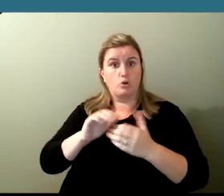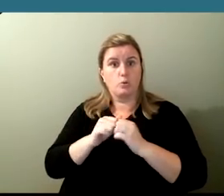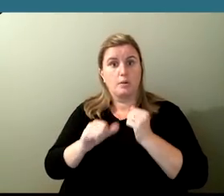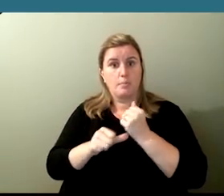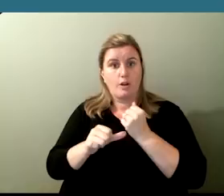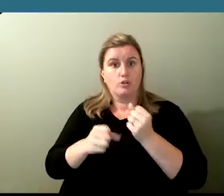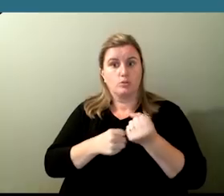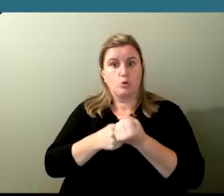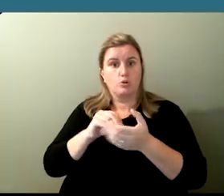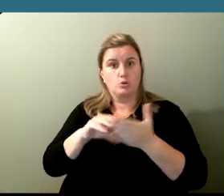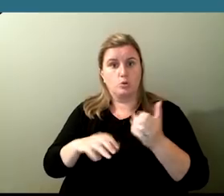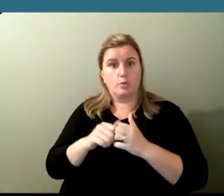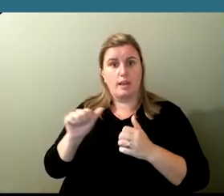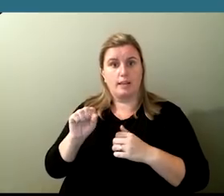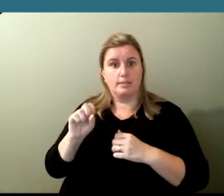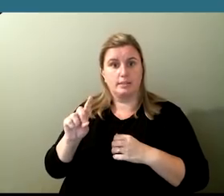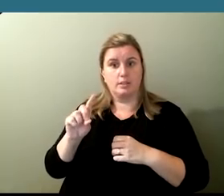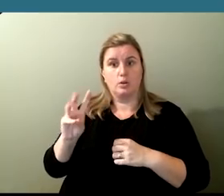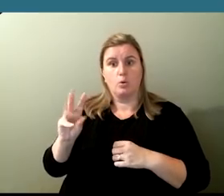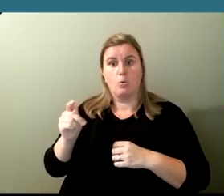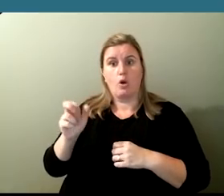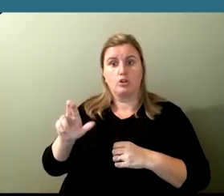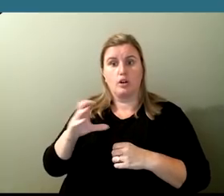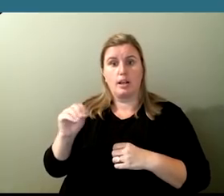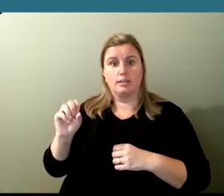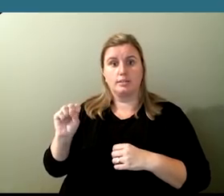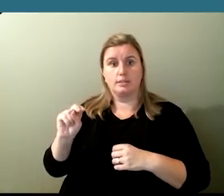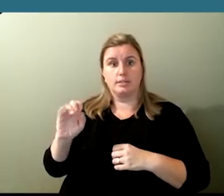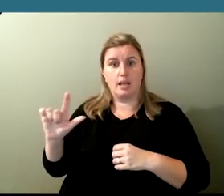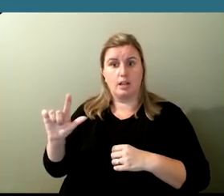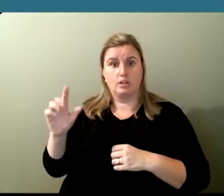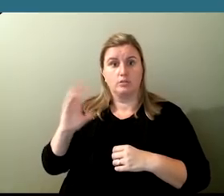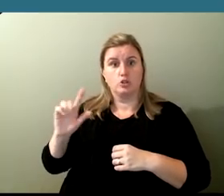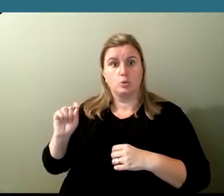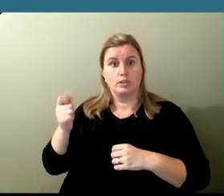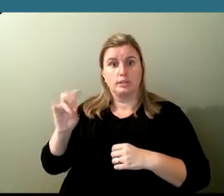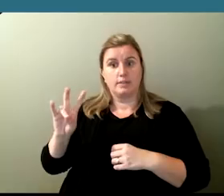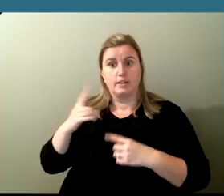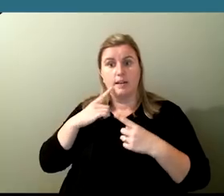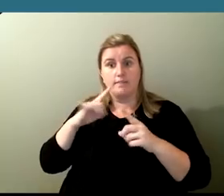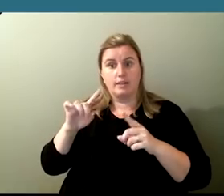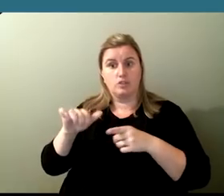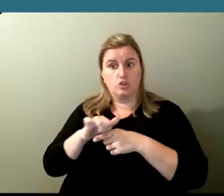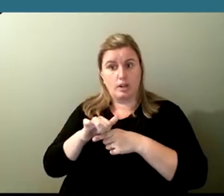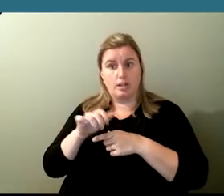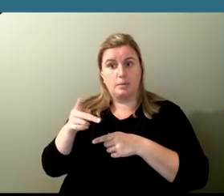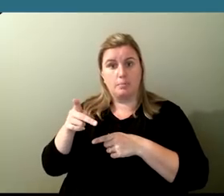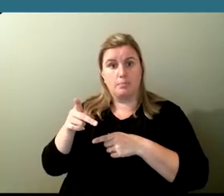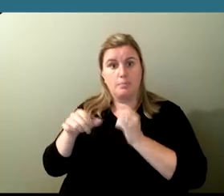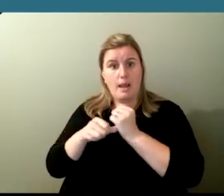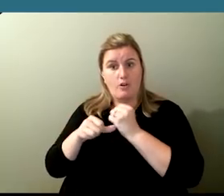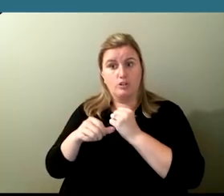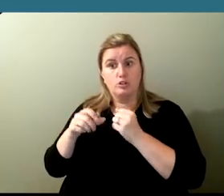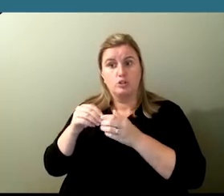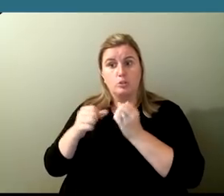supporting students with ASD. So for instance, Walker and Snell in 2017 effectively trained paraeducators supporting students